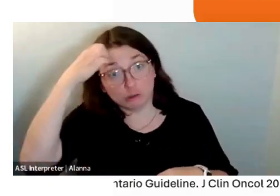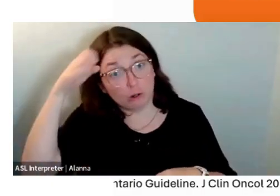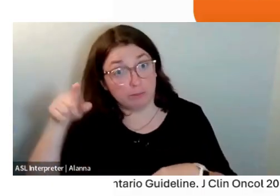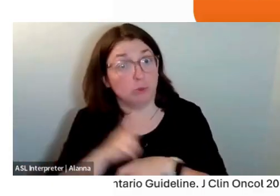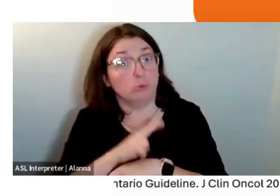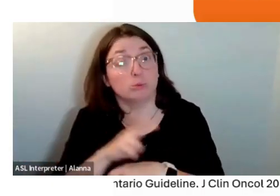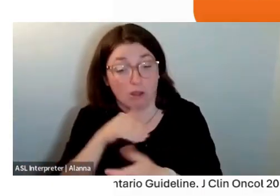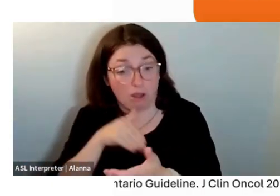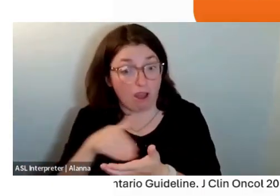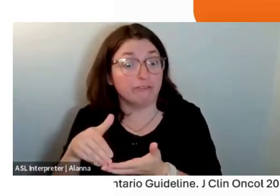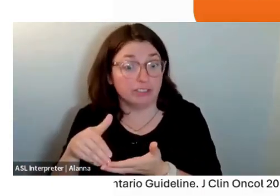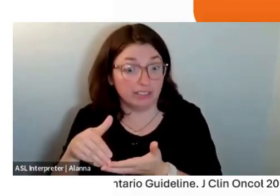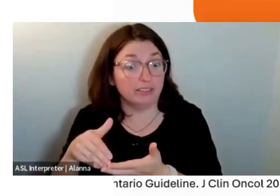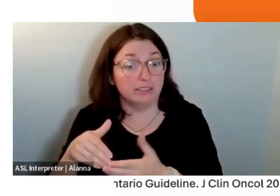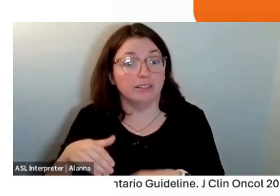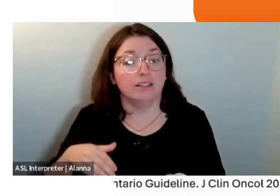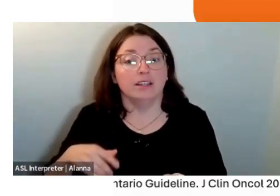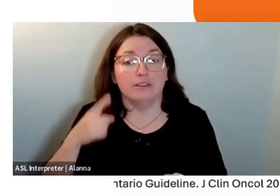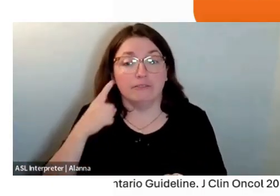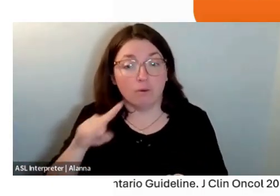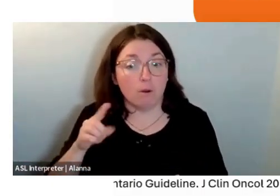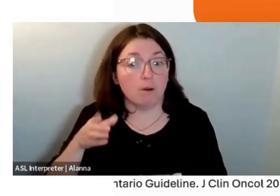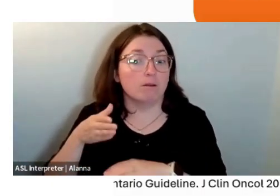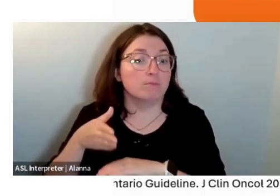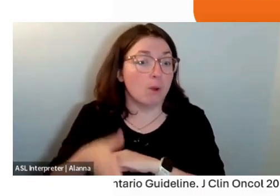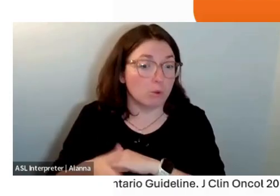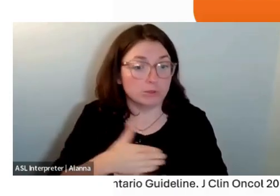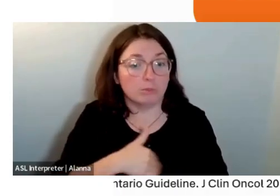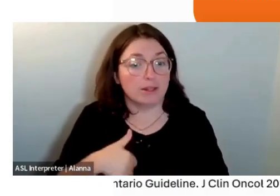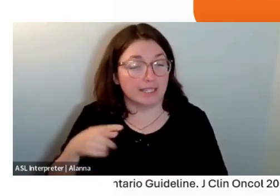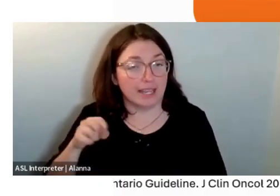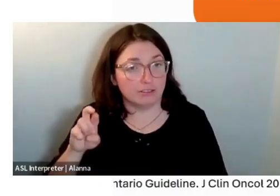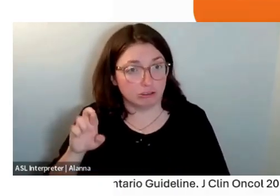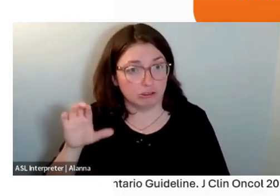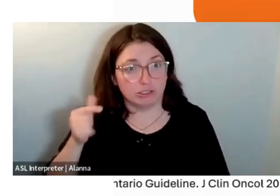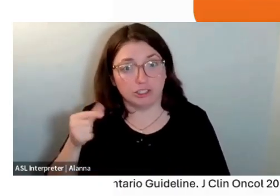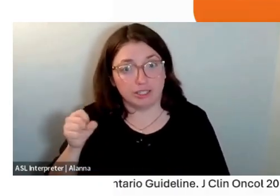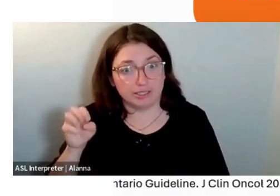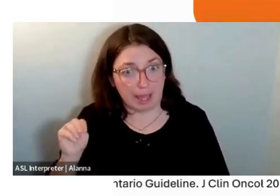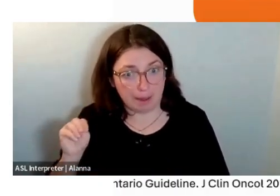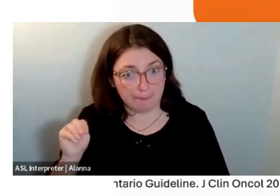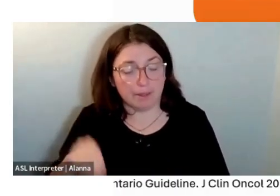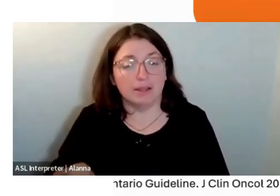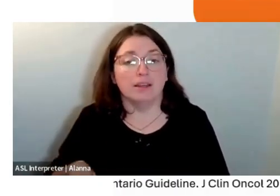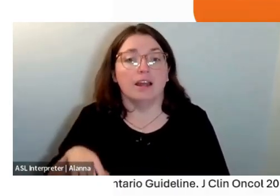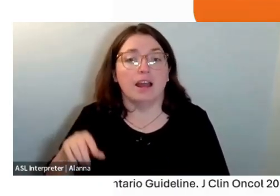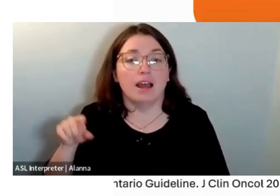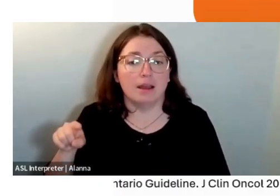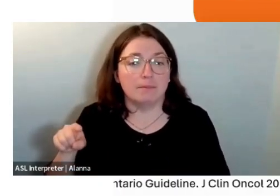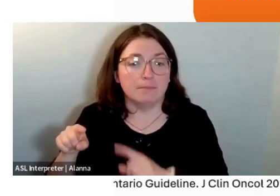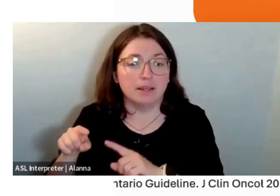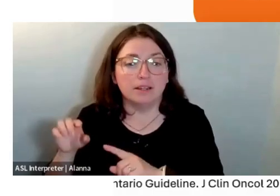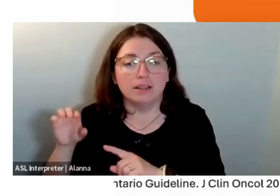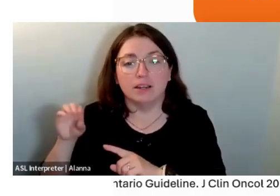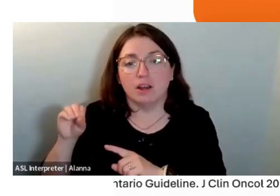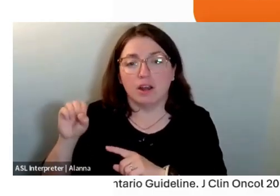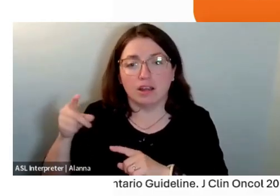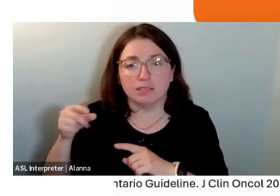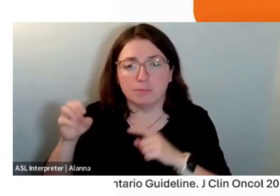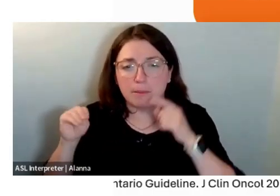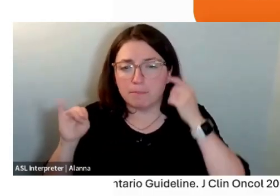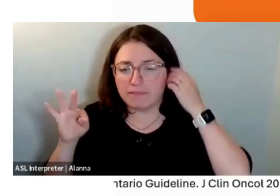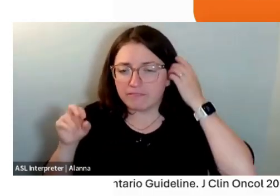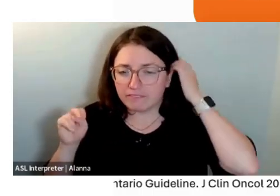more favorable effects on vulvar and vaginal skin than tamoxifen does. And there